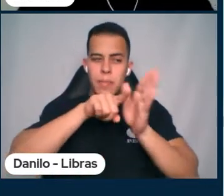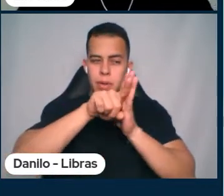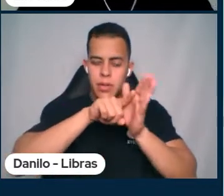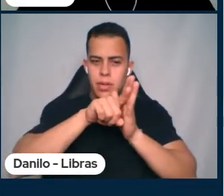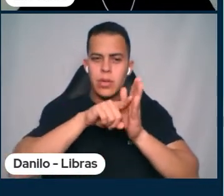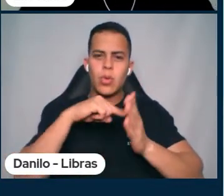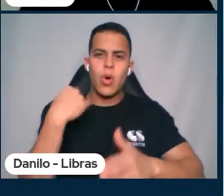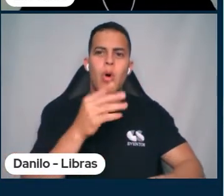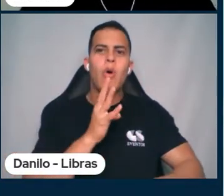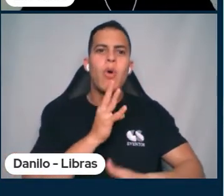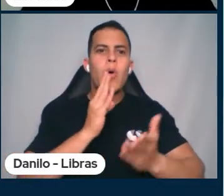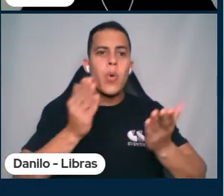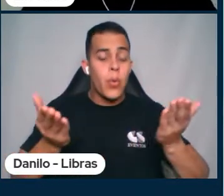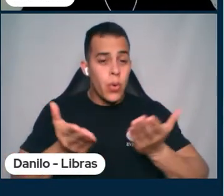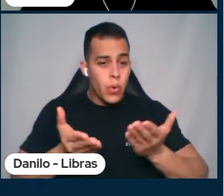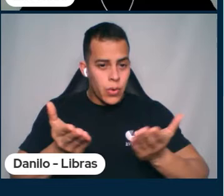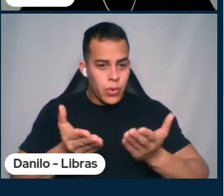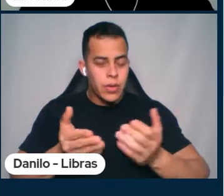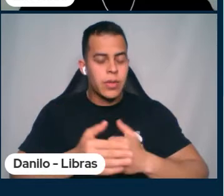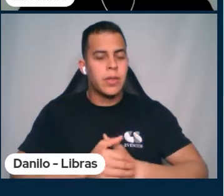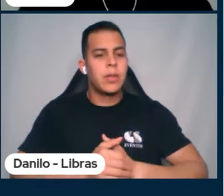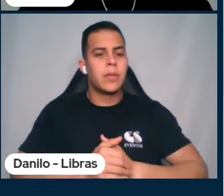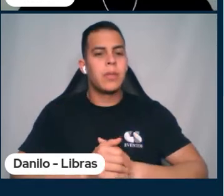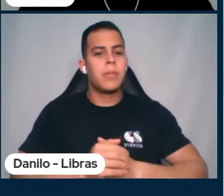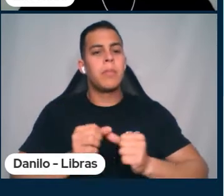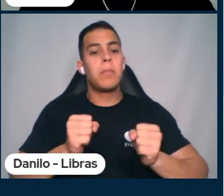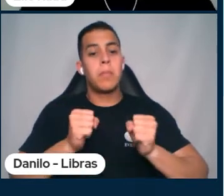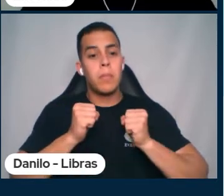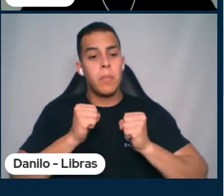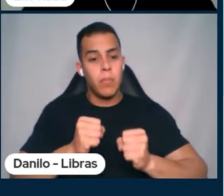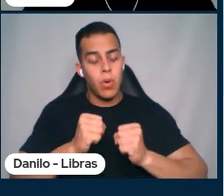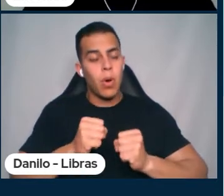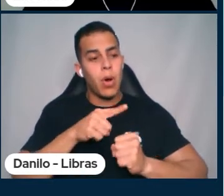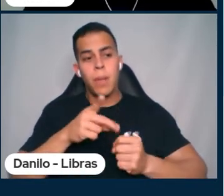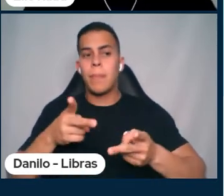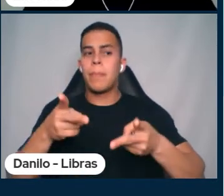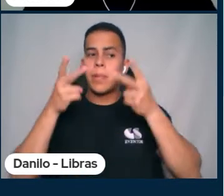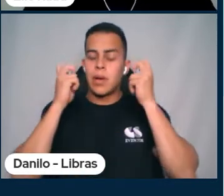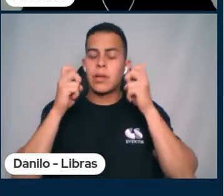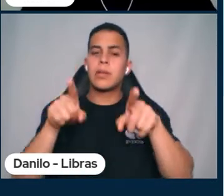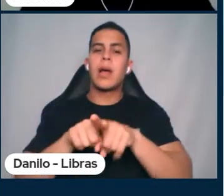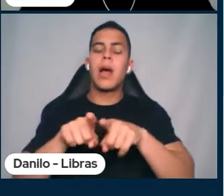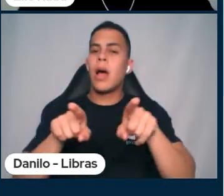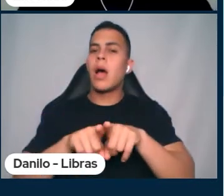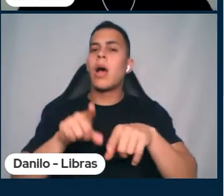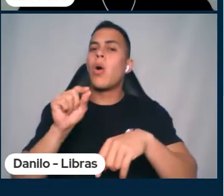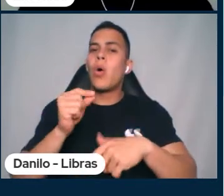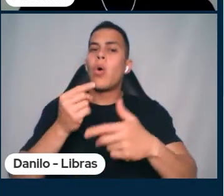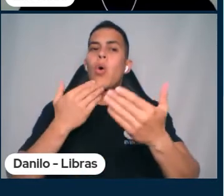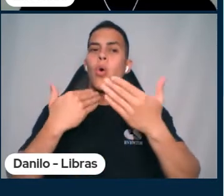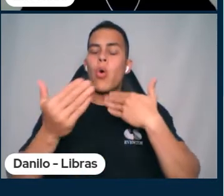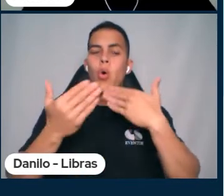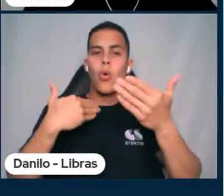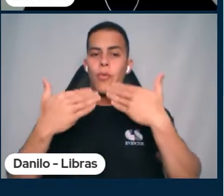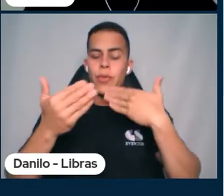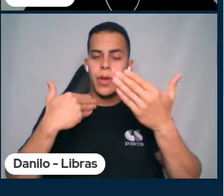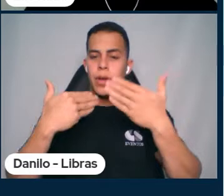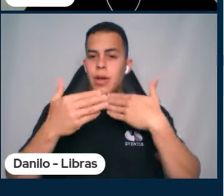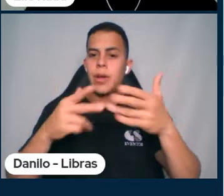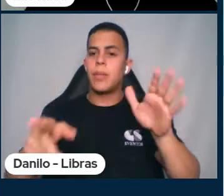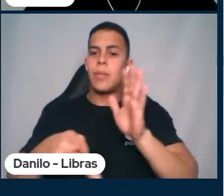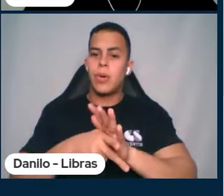So for the same query, GPT-3, now we can imagine this conversation between the